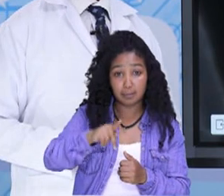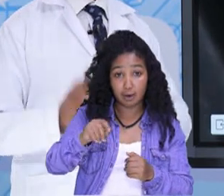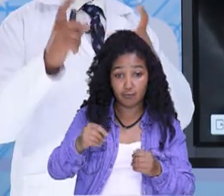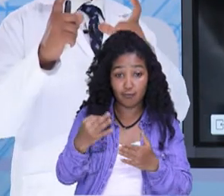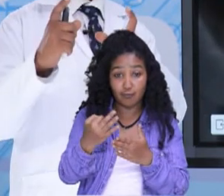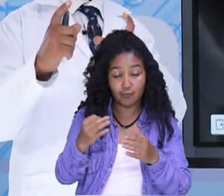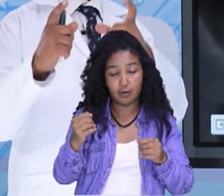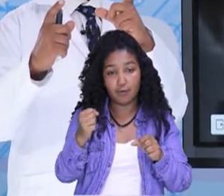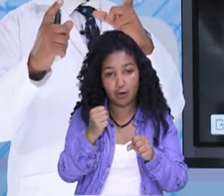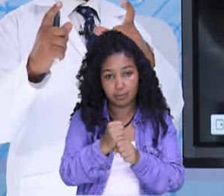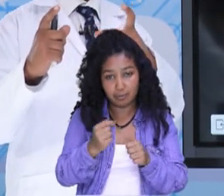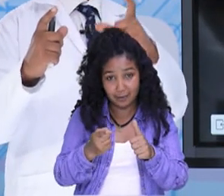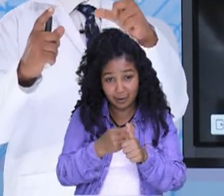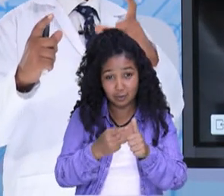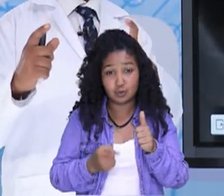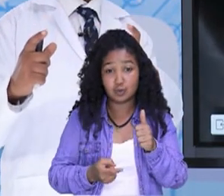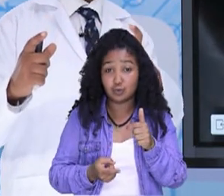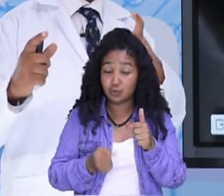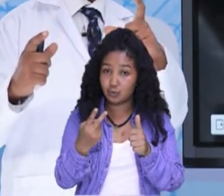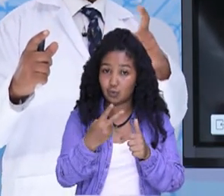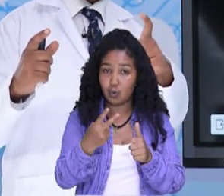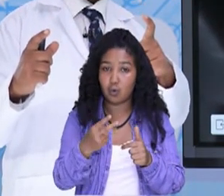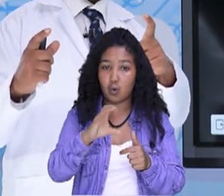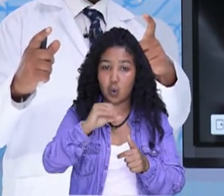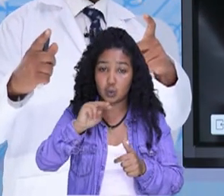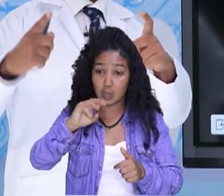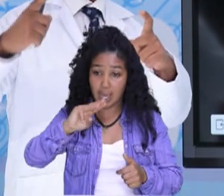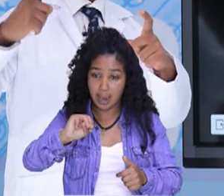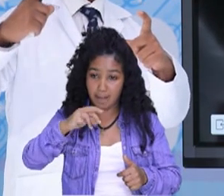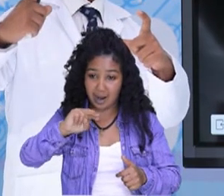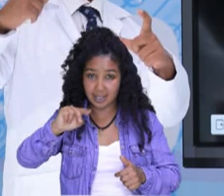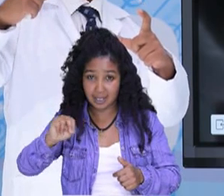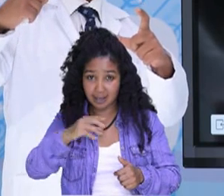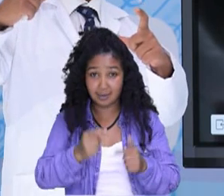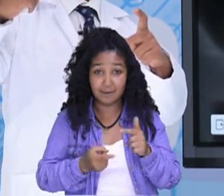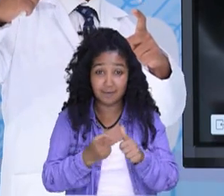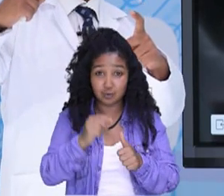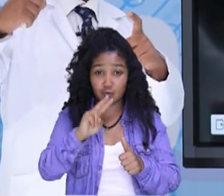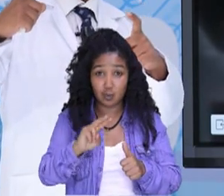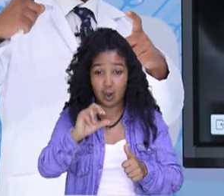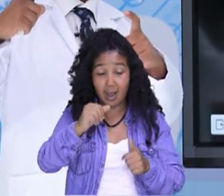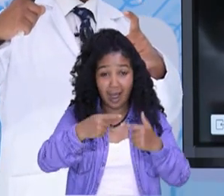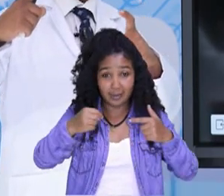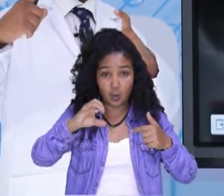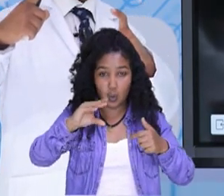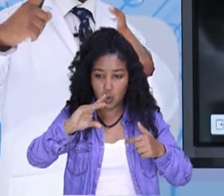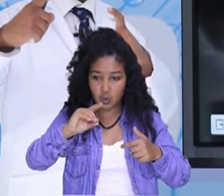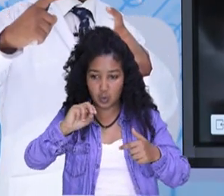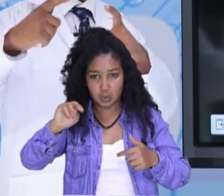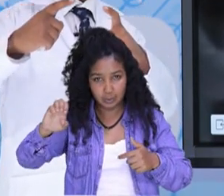formed between the first 2 codons of mRNA and the first 2 anticodons